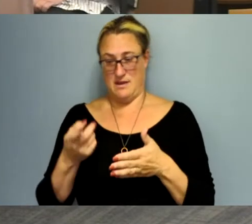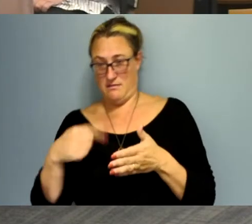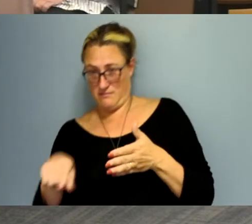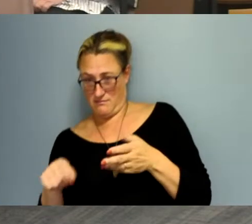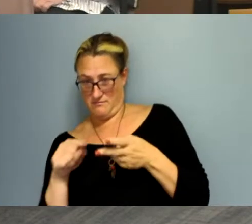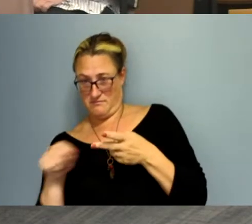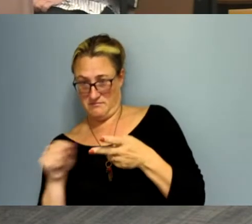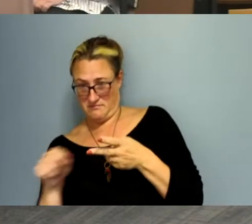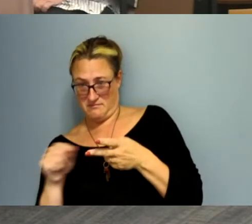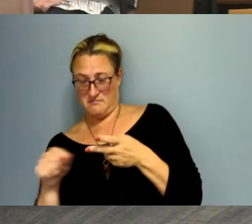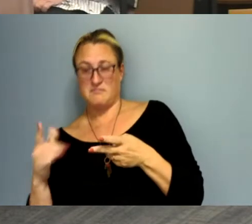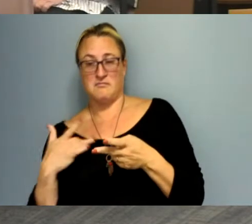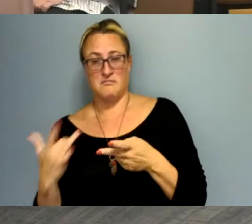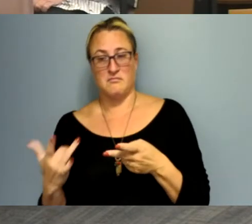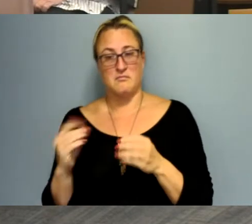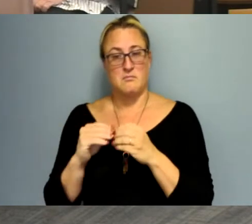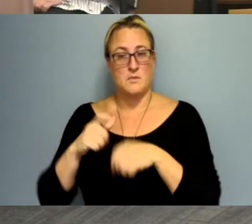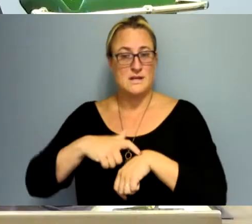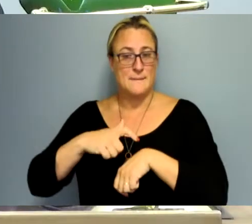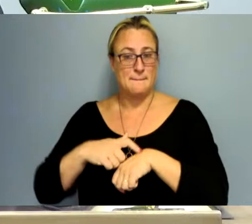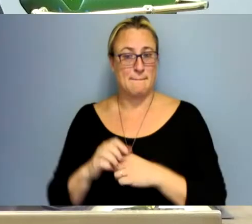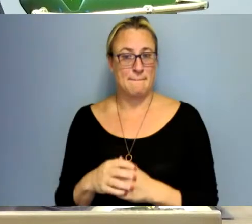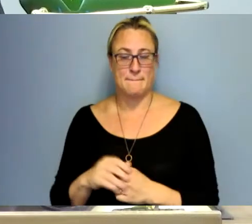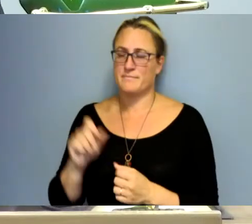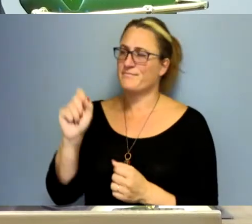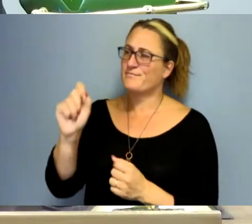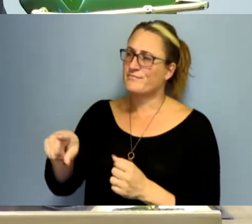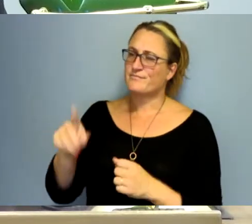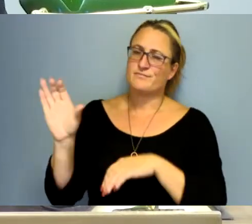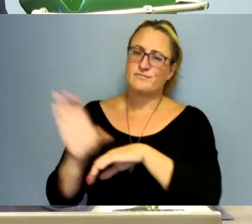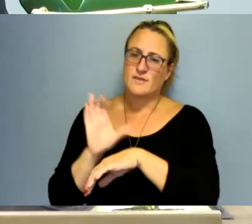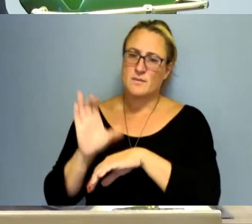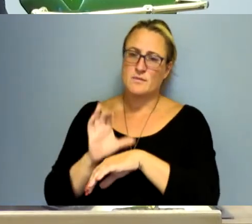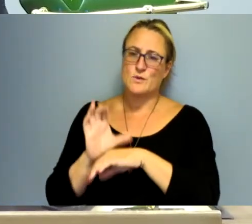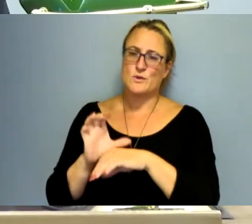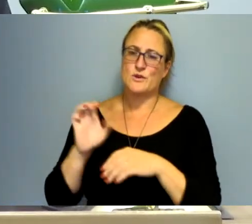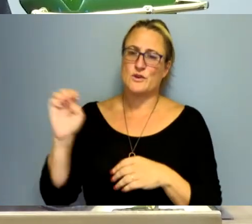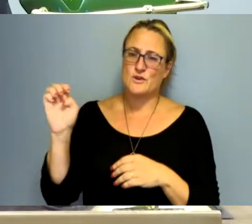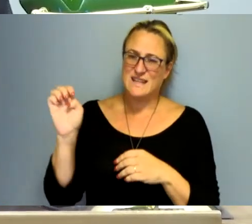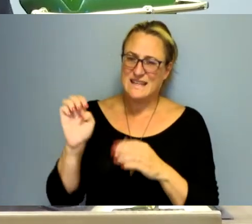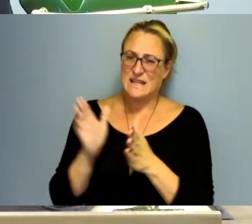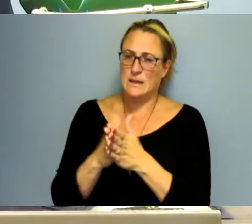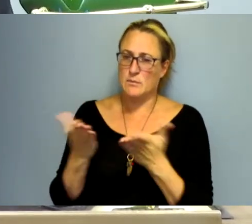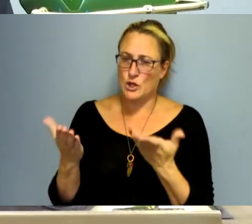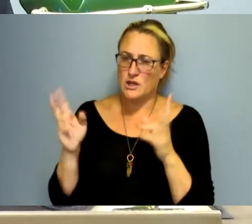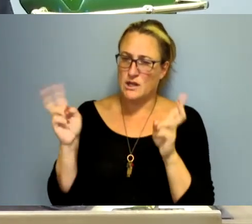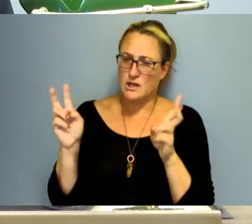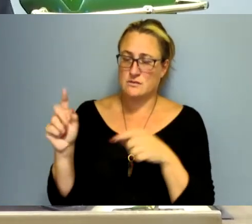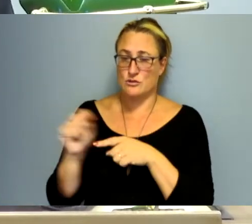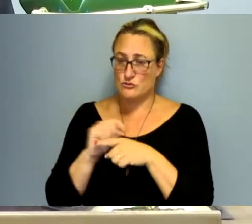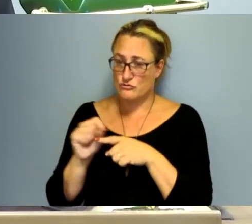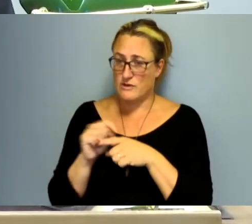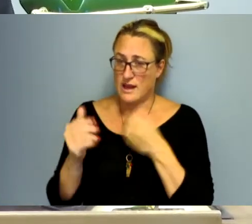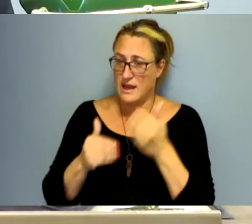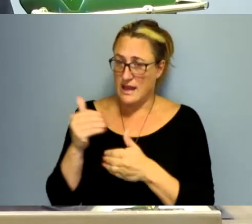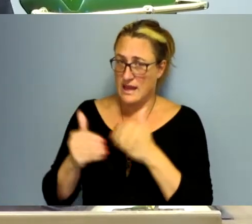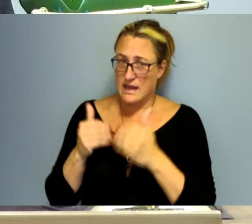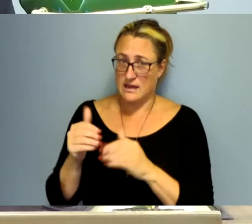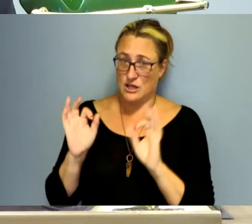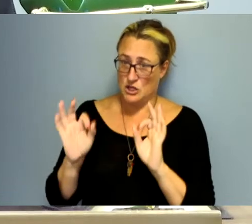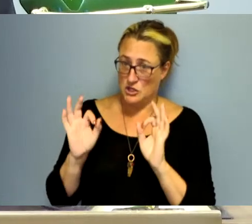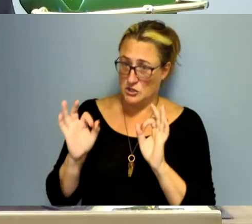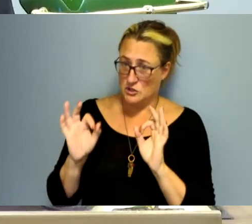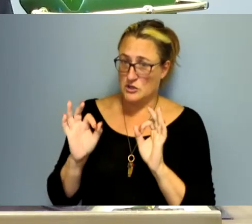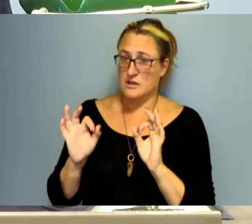Okay, and as far as the e-poll books go, I know you had to do training, right, for the poll workers. How did that training go, and how was it received by the